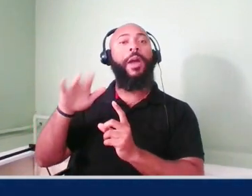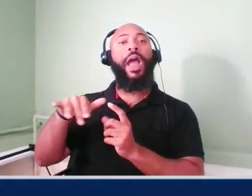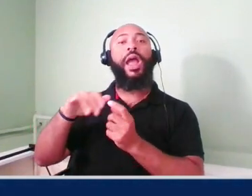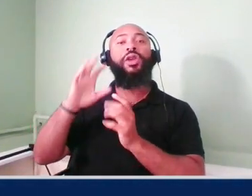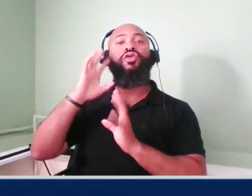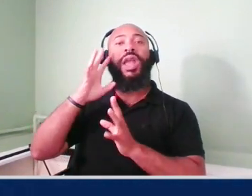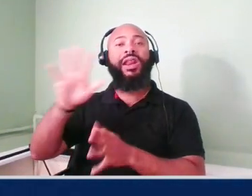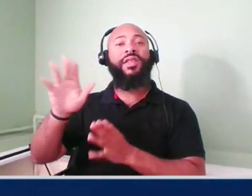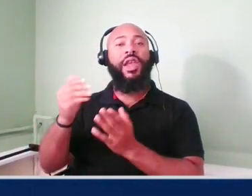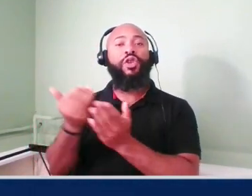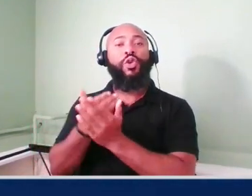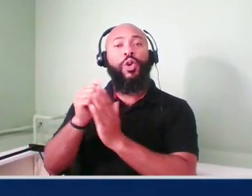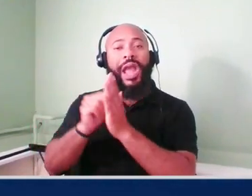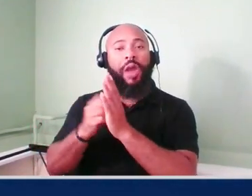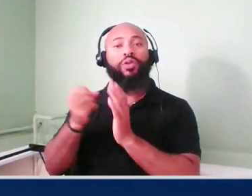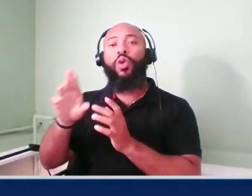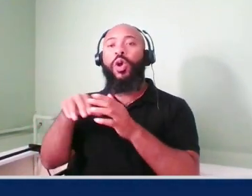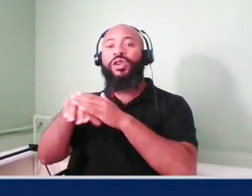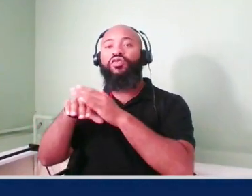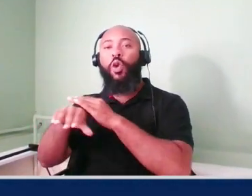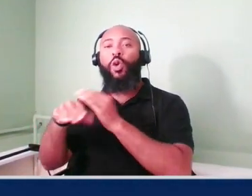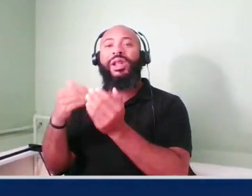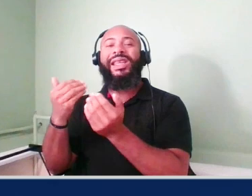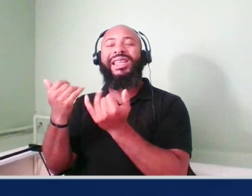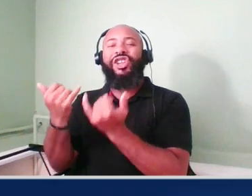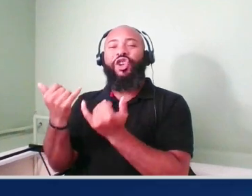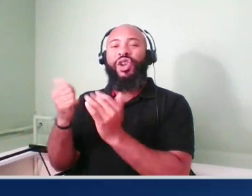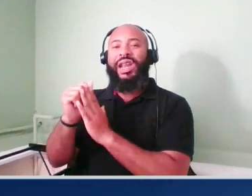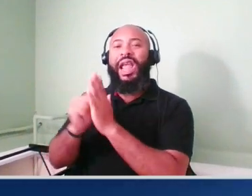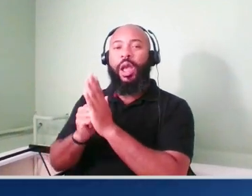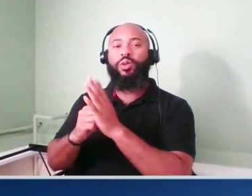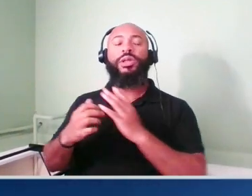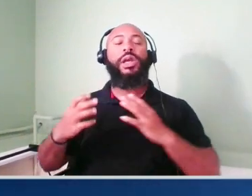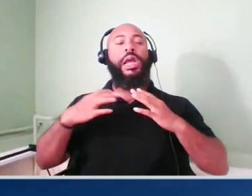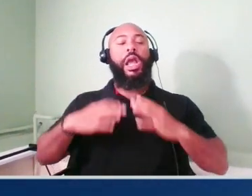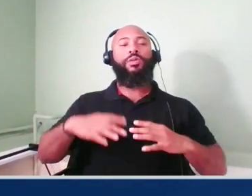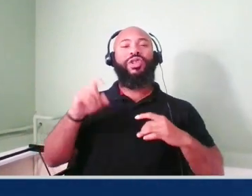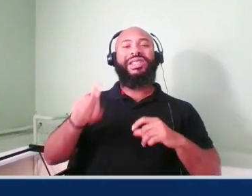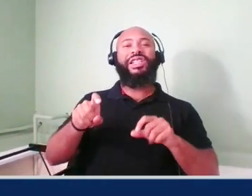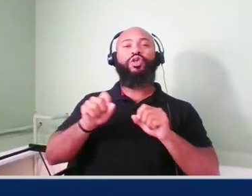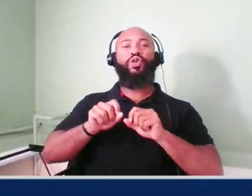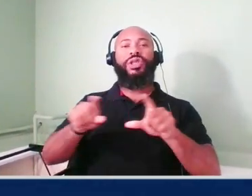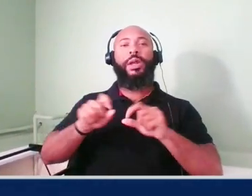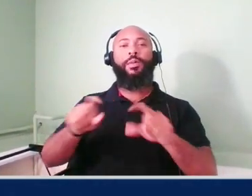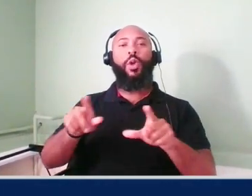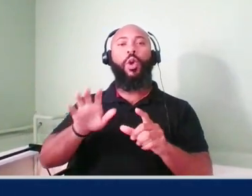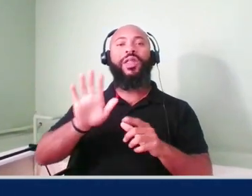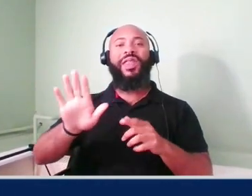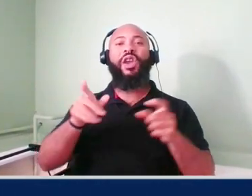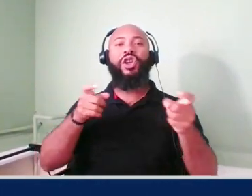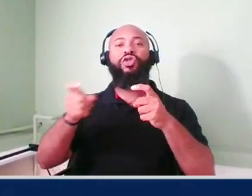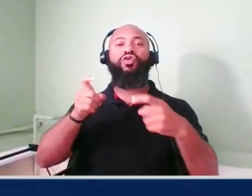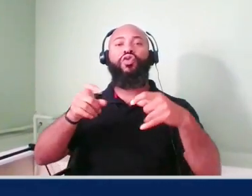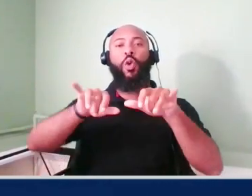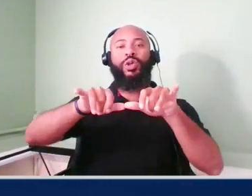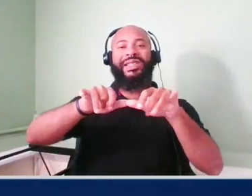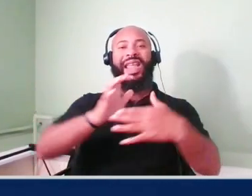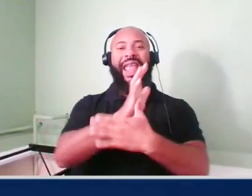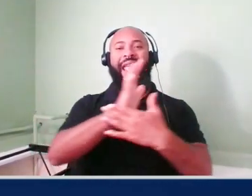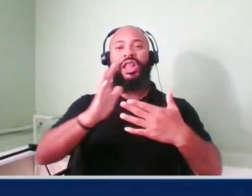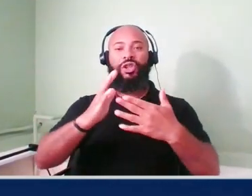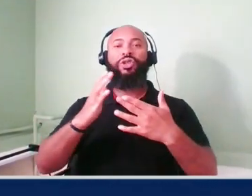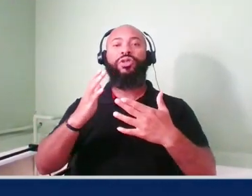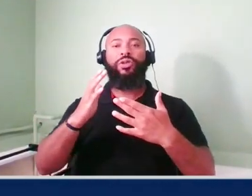existing accounts, customers need to deploy their controls at scale to meet their control objectives for security and compliance